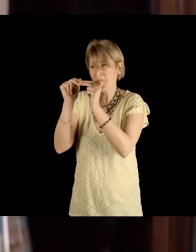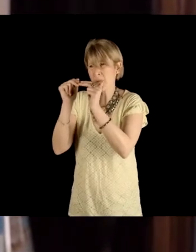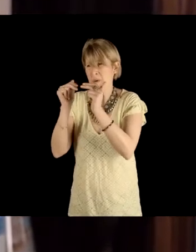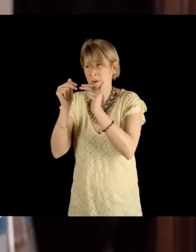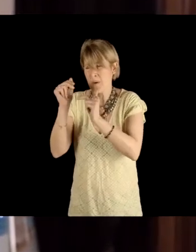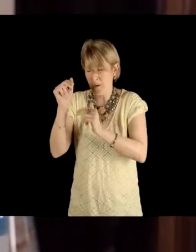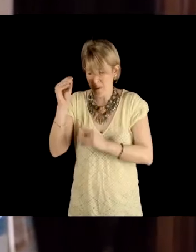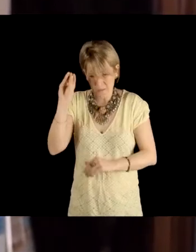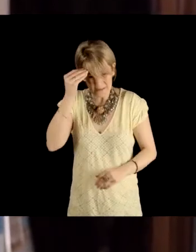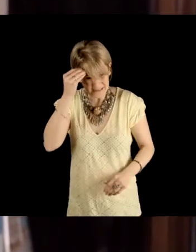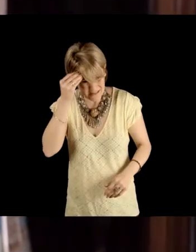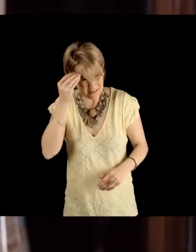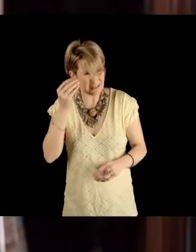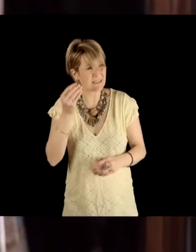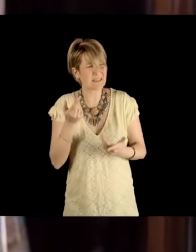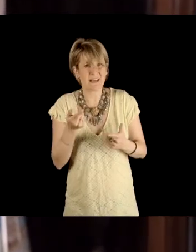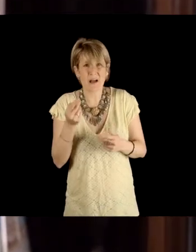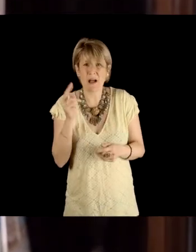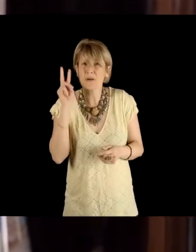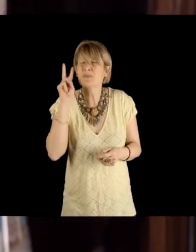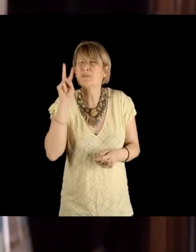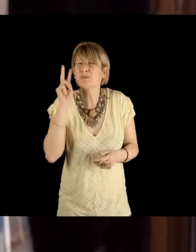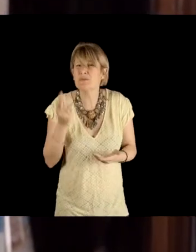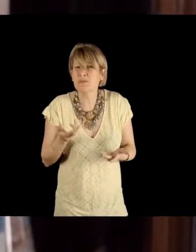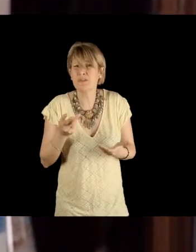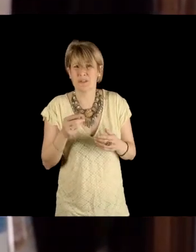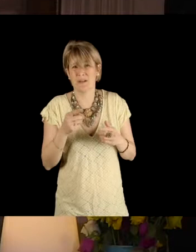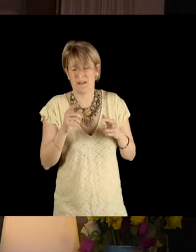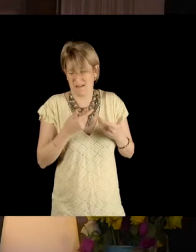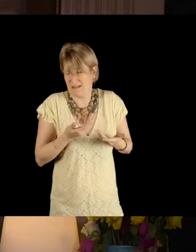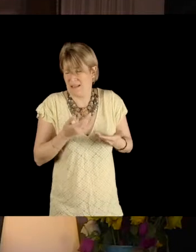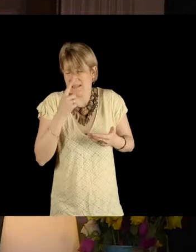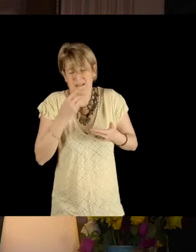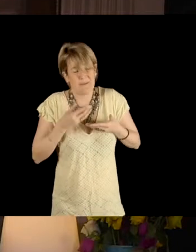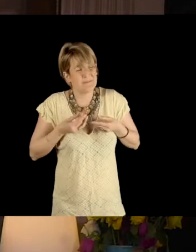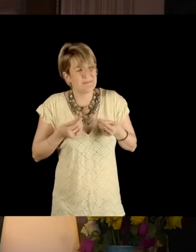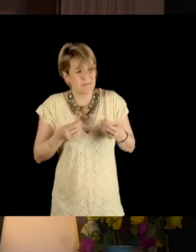going away from my backside